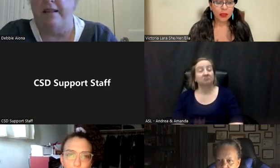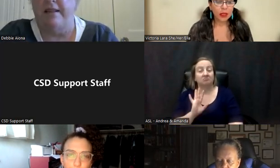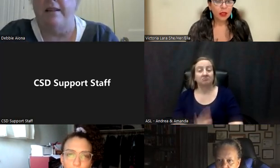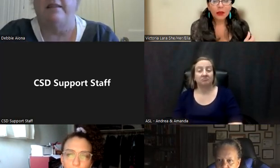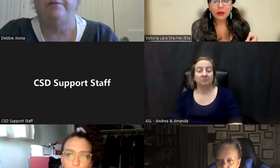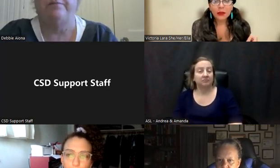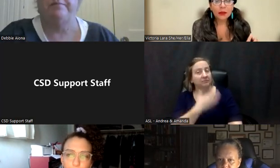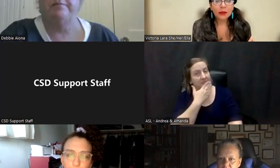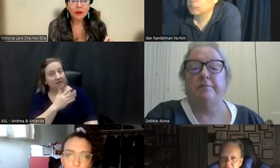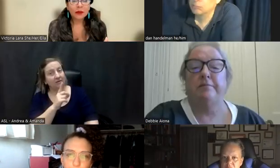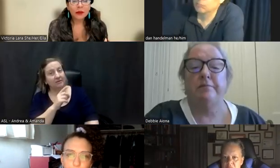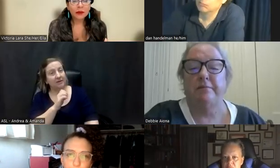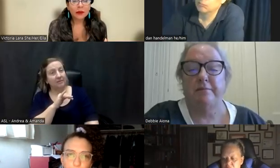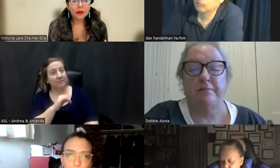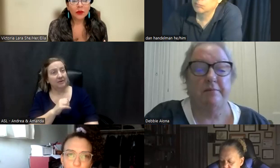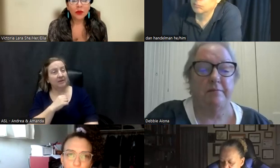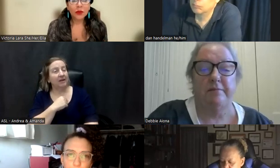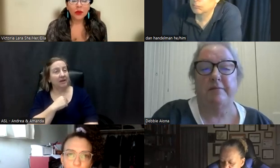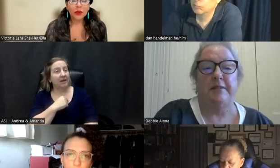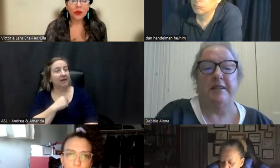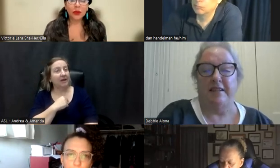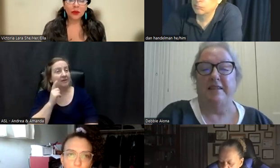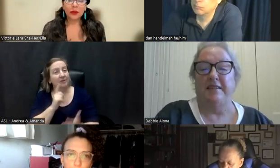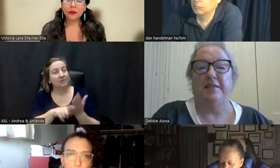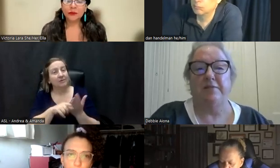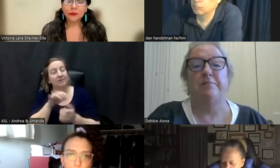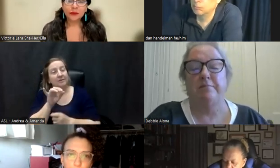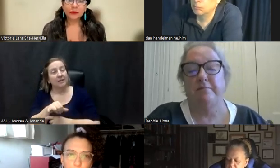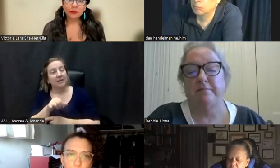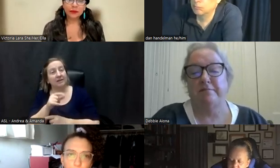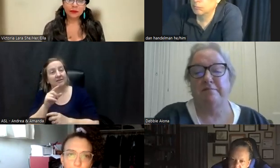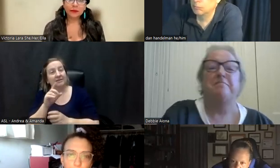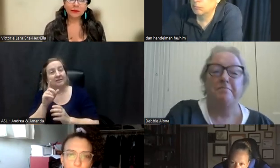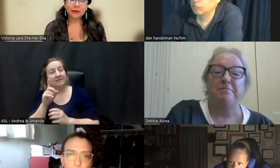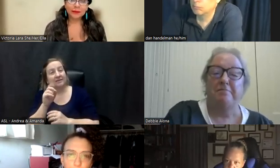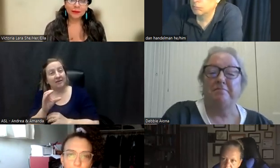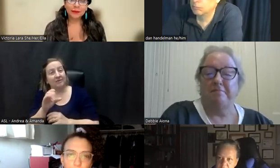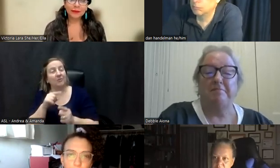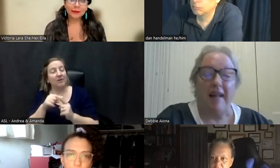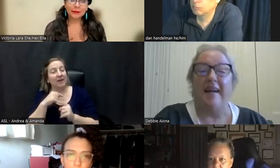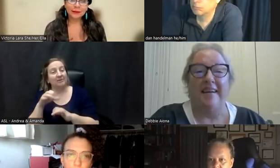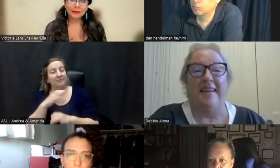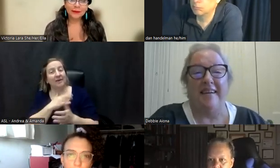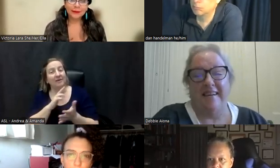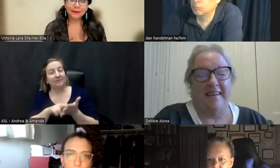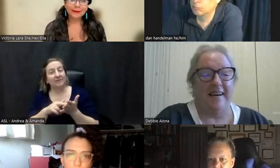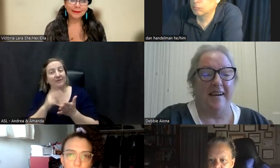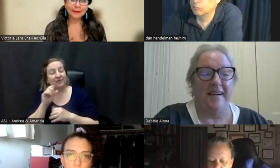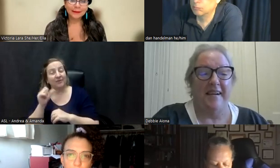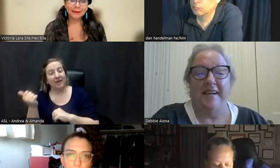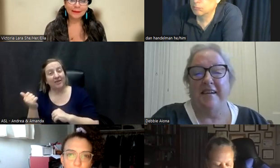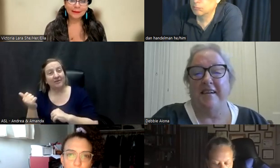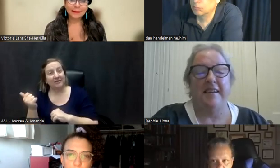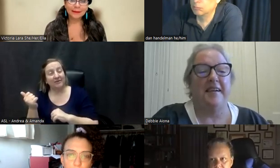That's thank you, Debbie, because I actually came across that that document when I was doing my research for